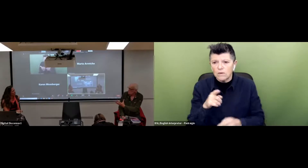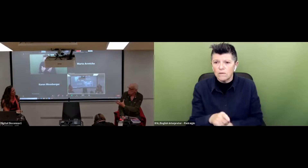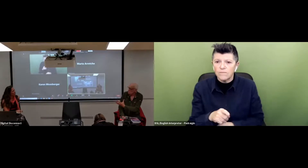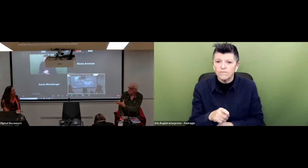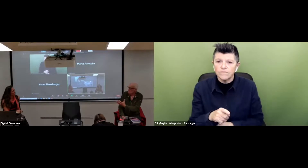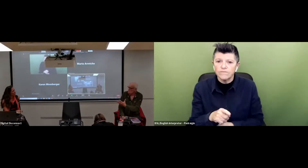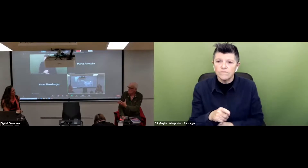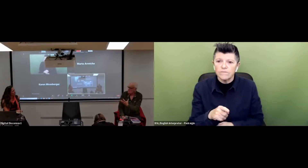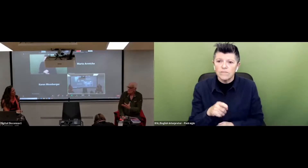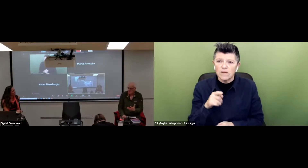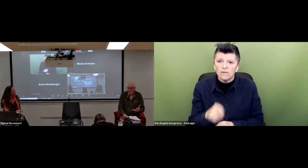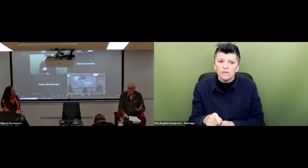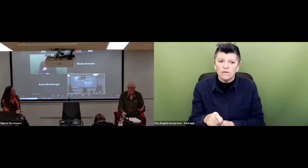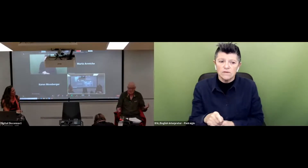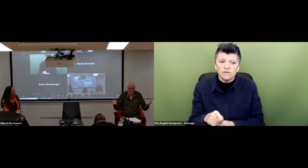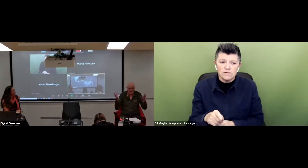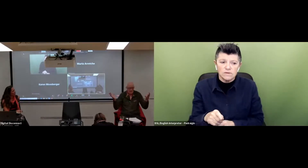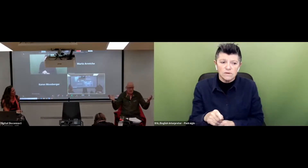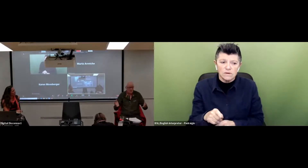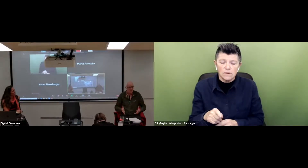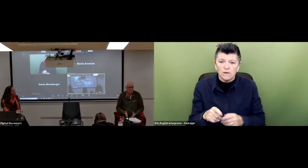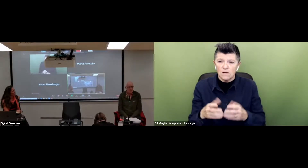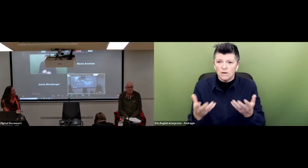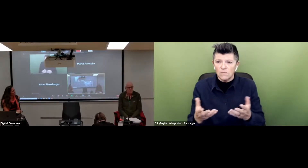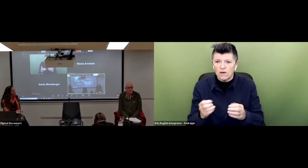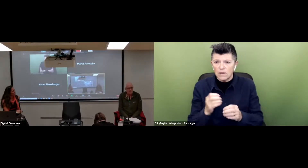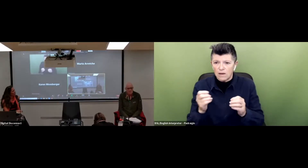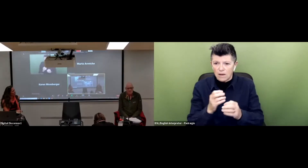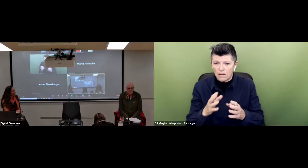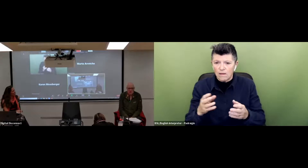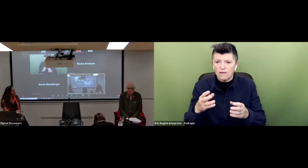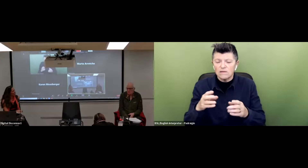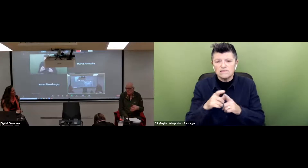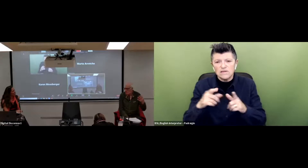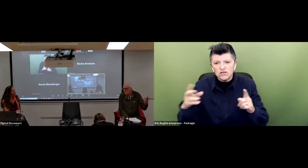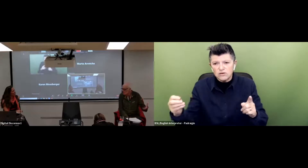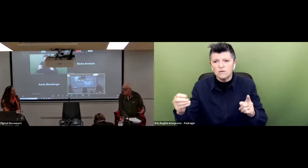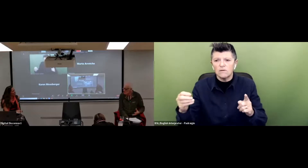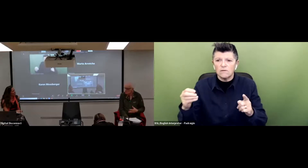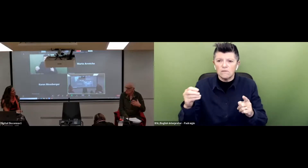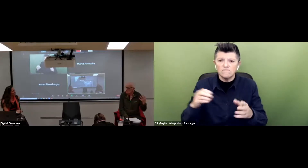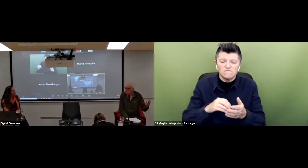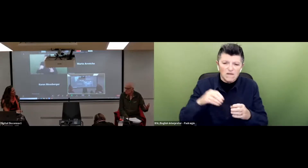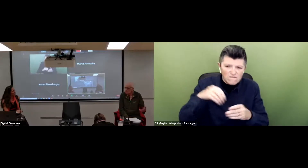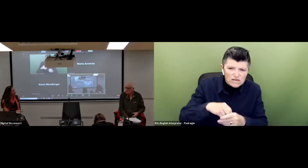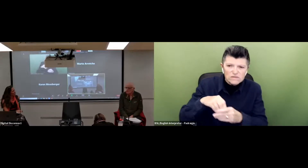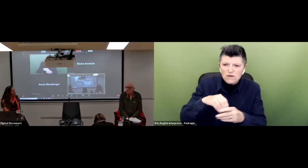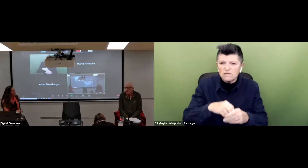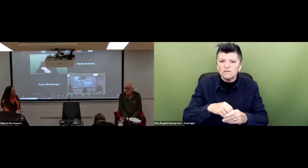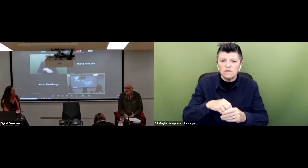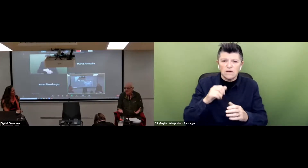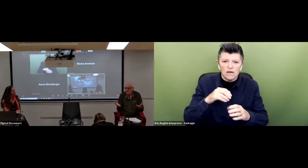which she talks about, so that as we expand our digital investment in infrastructure, in mobile phones, in